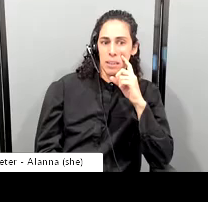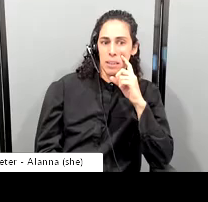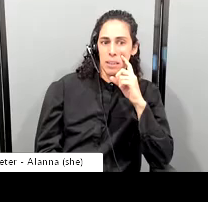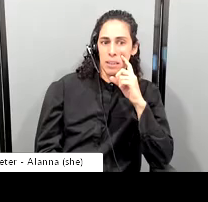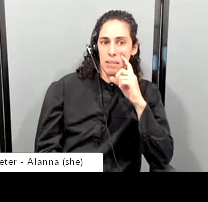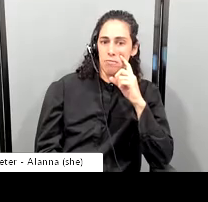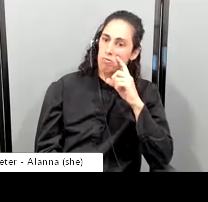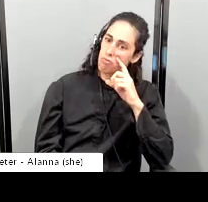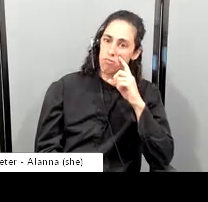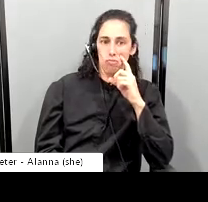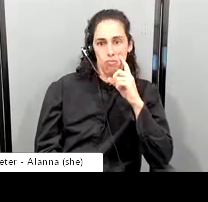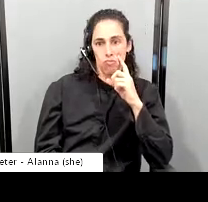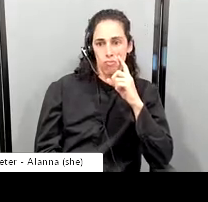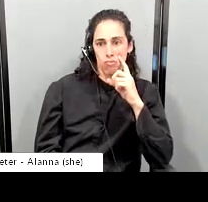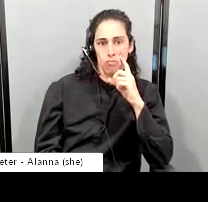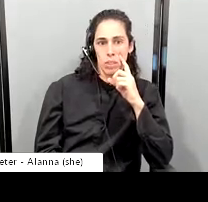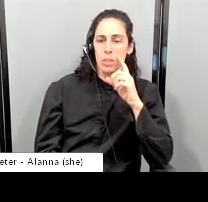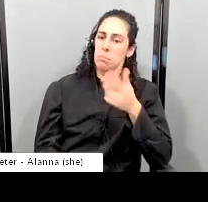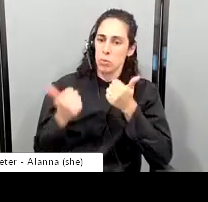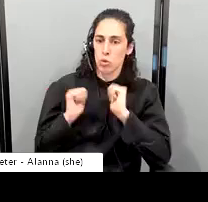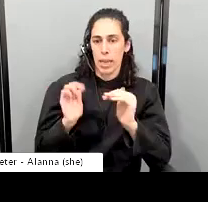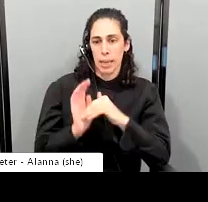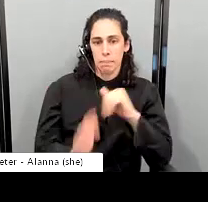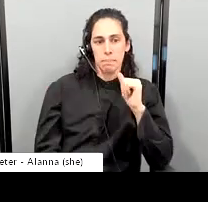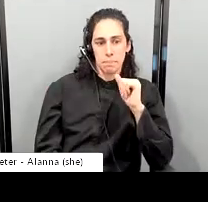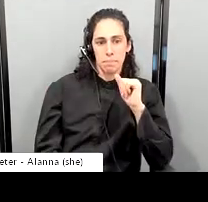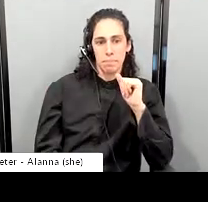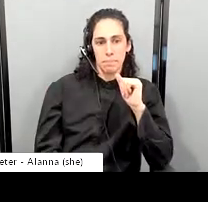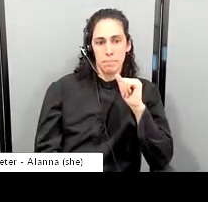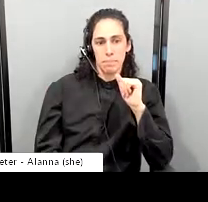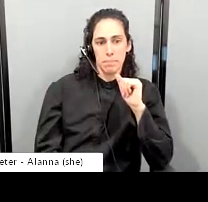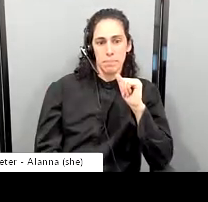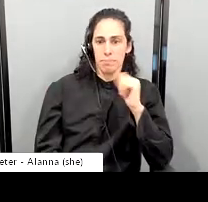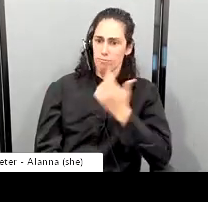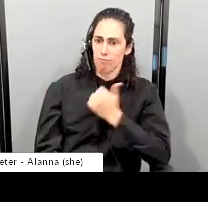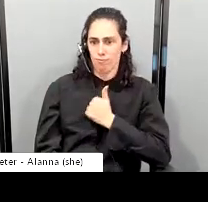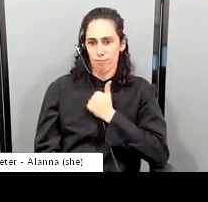Sometimes it does that. Let's try again. Sorry about that.